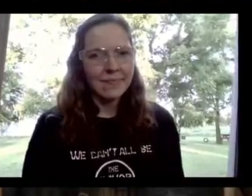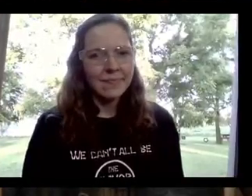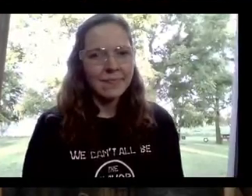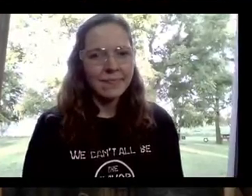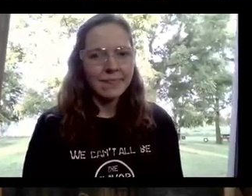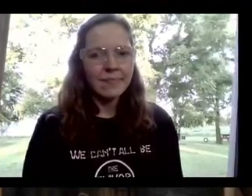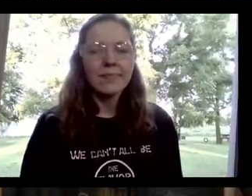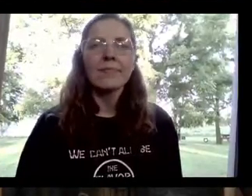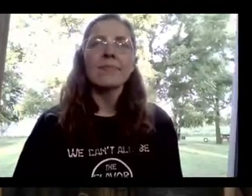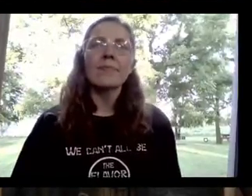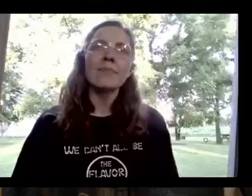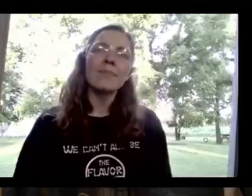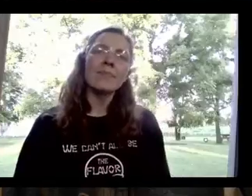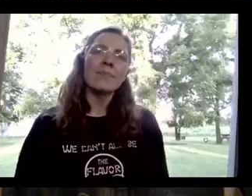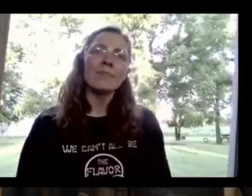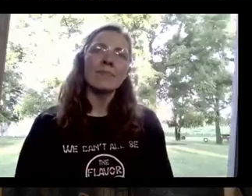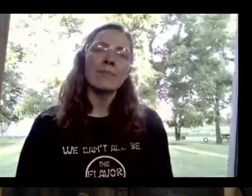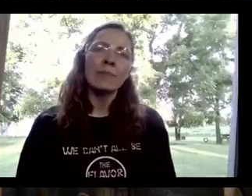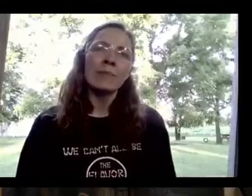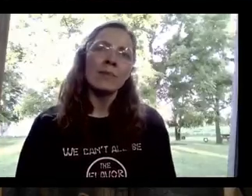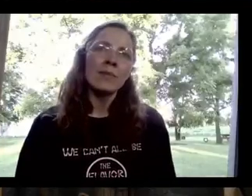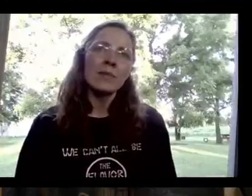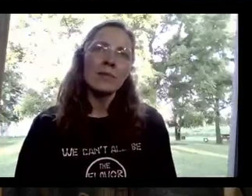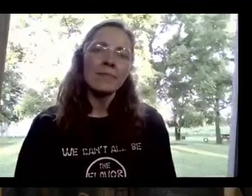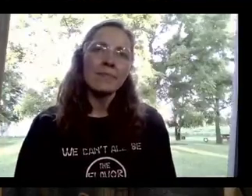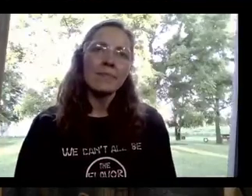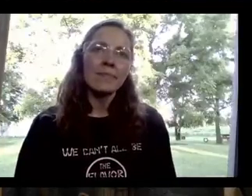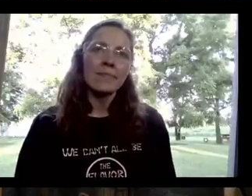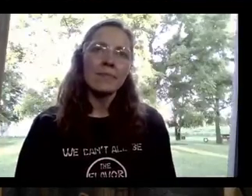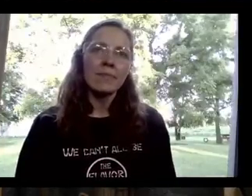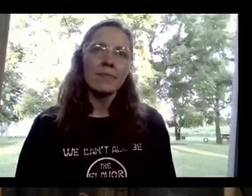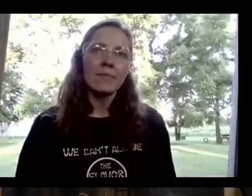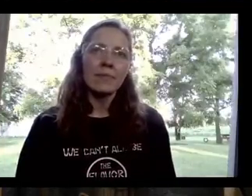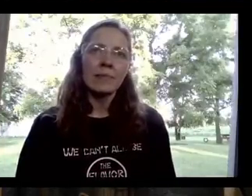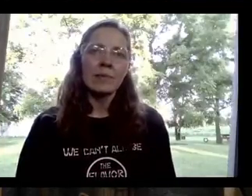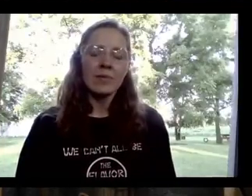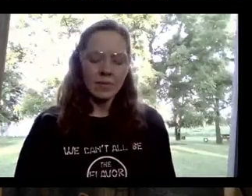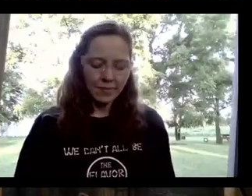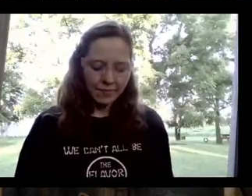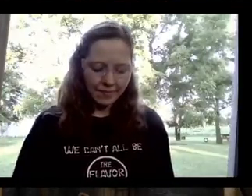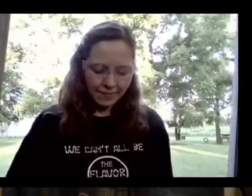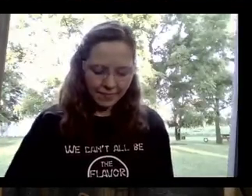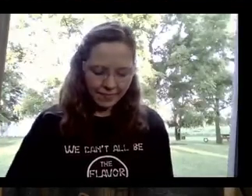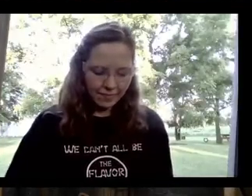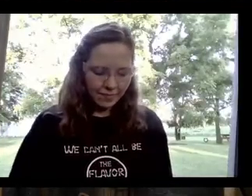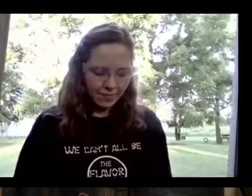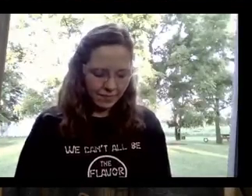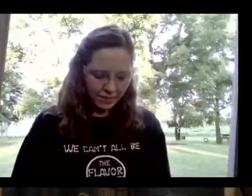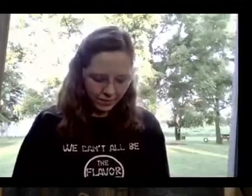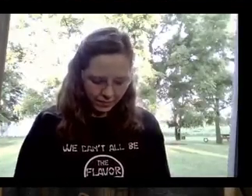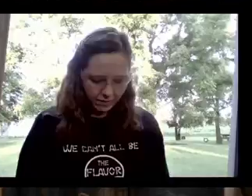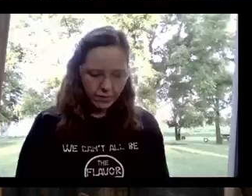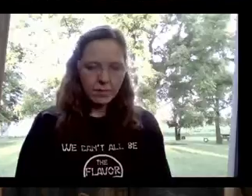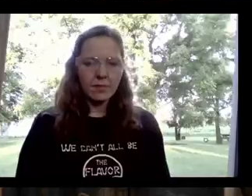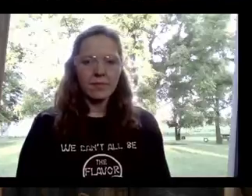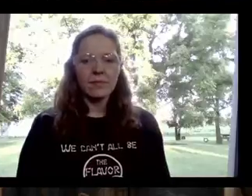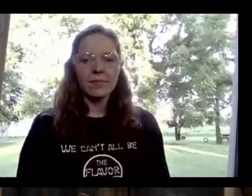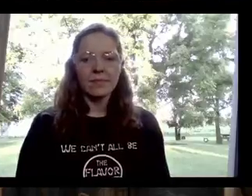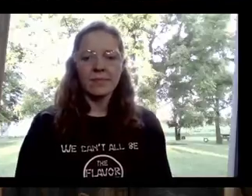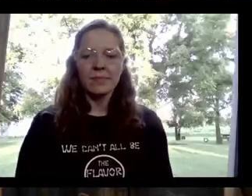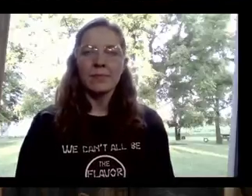So one thing you'll find on my channel is I respect everybody who does super chats or donates through